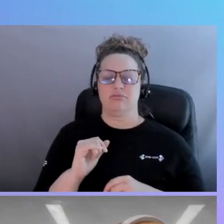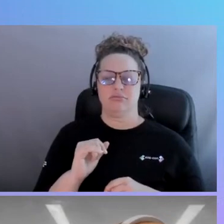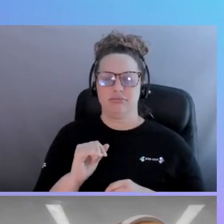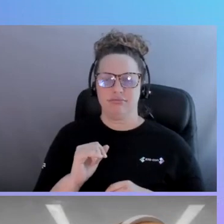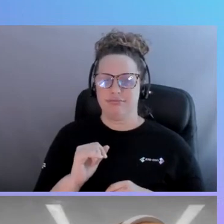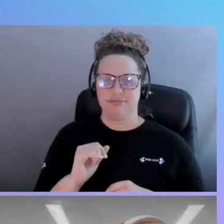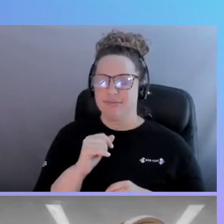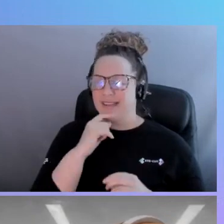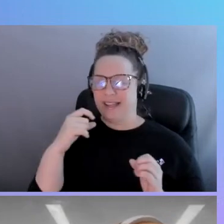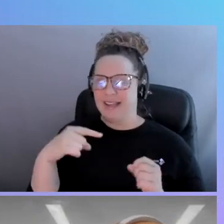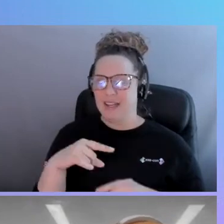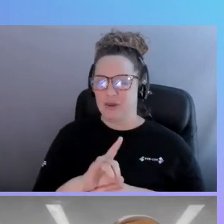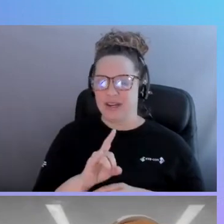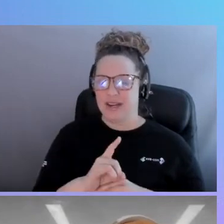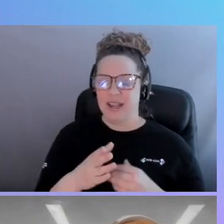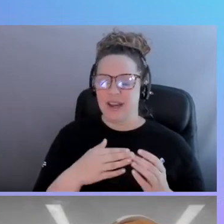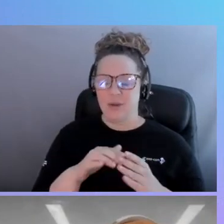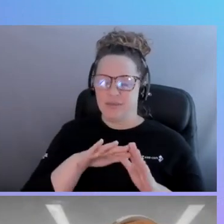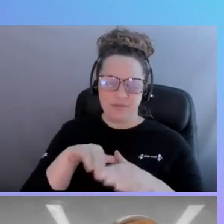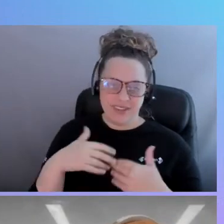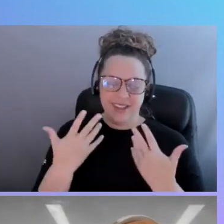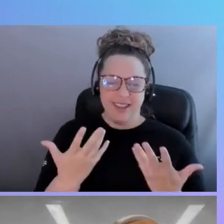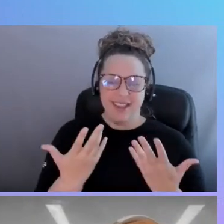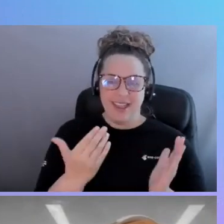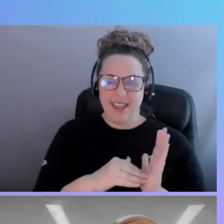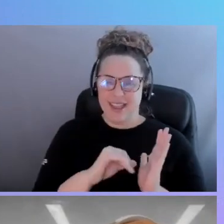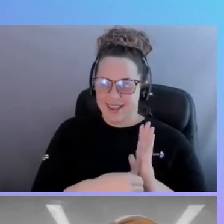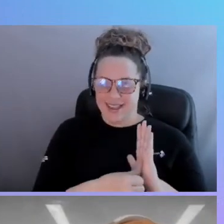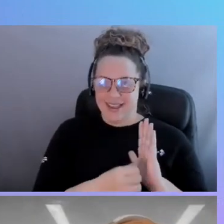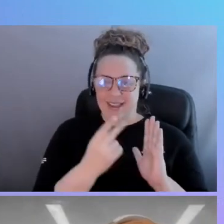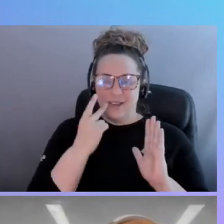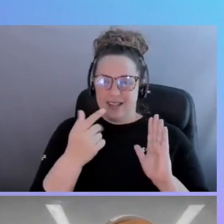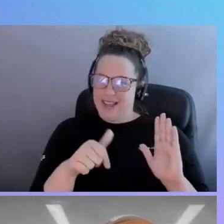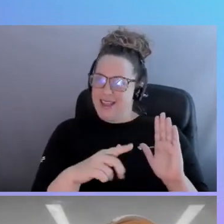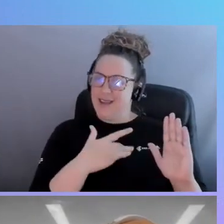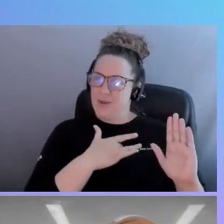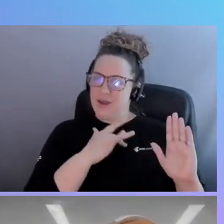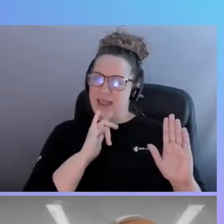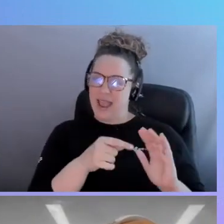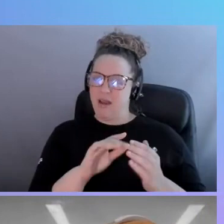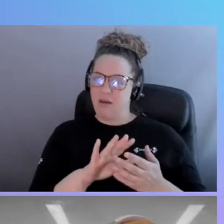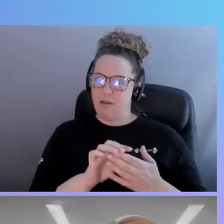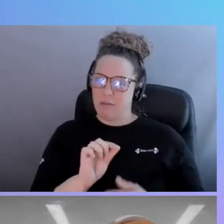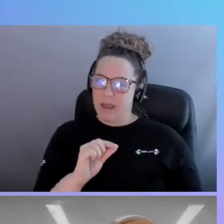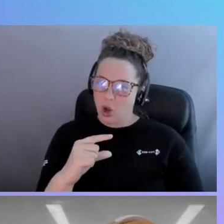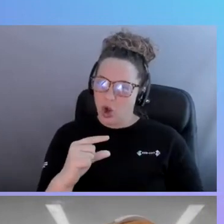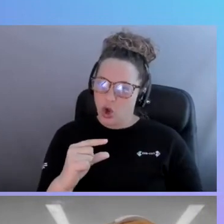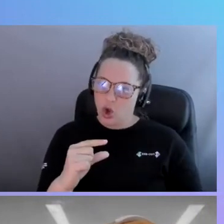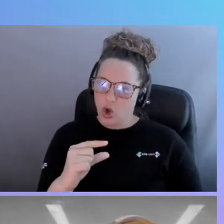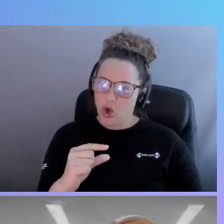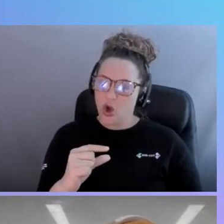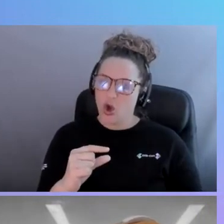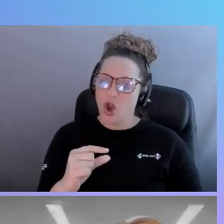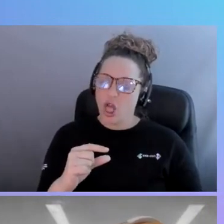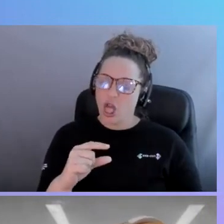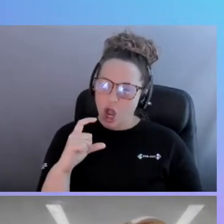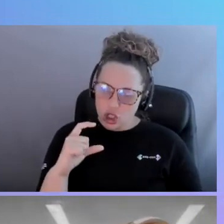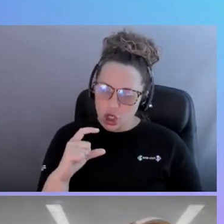not connected to the internet. Anyway, but you can, I guess you can appreciate how the text became much bigger, much